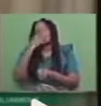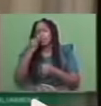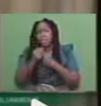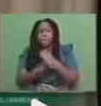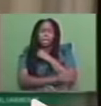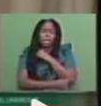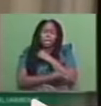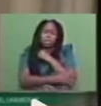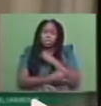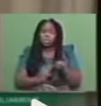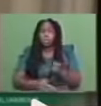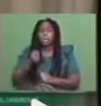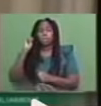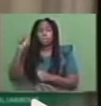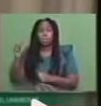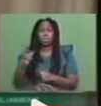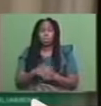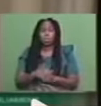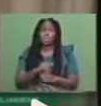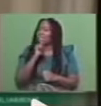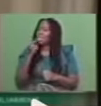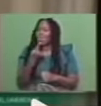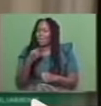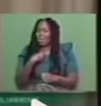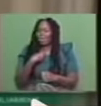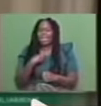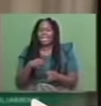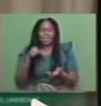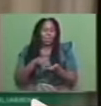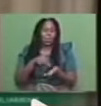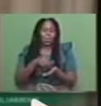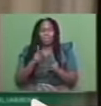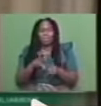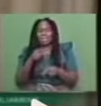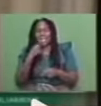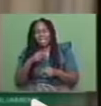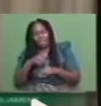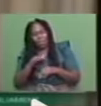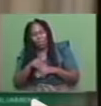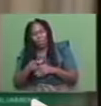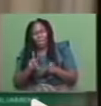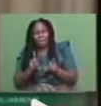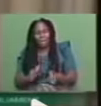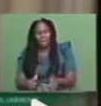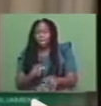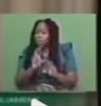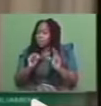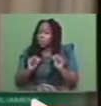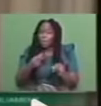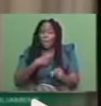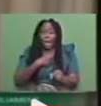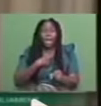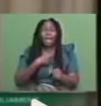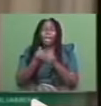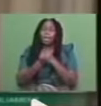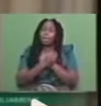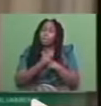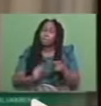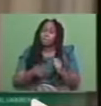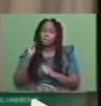Many years ago, when I entered these hallowed halls, my aim was to ensure